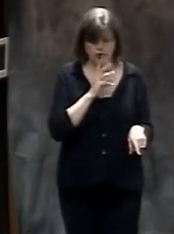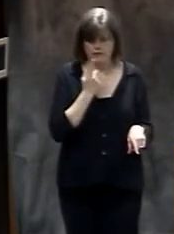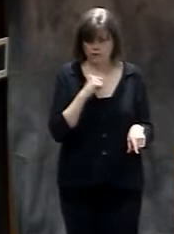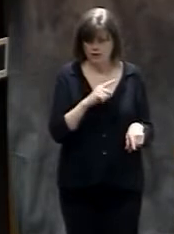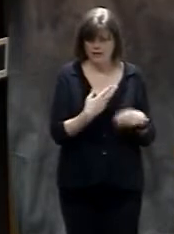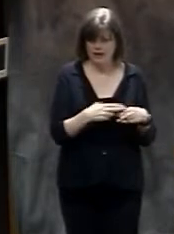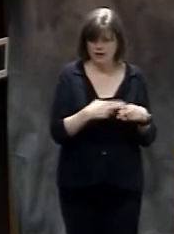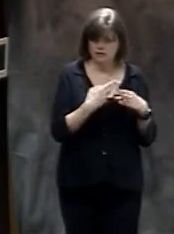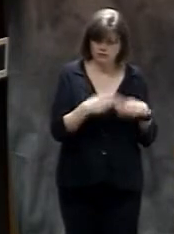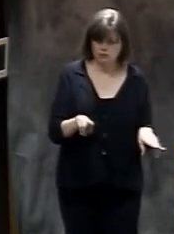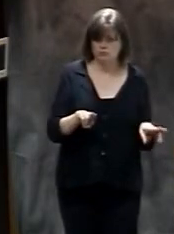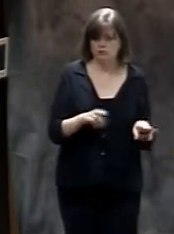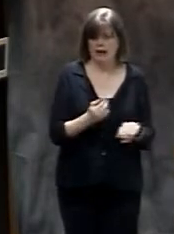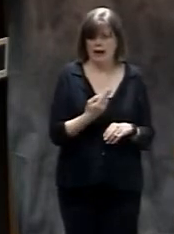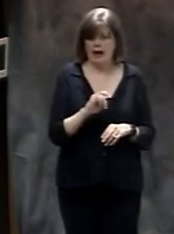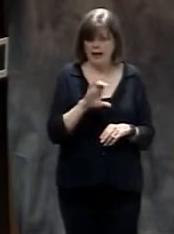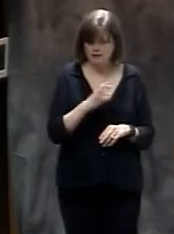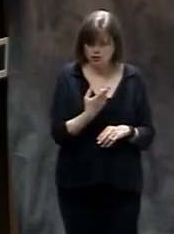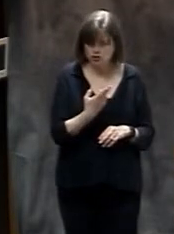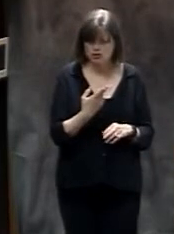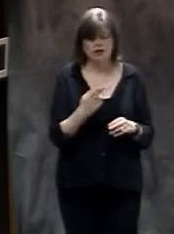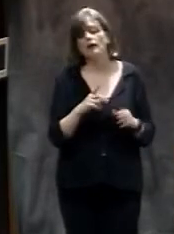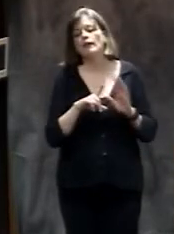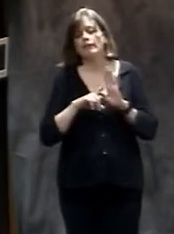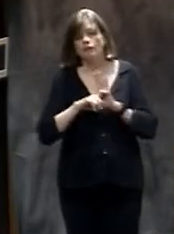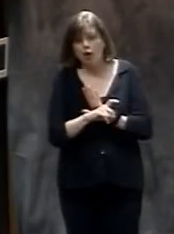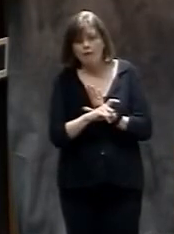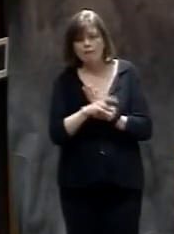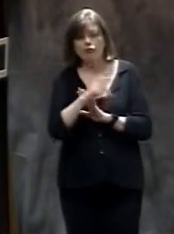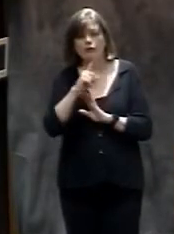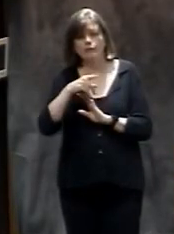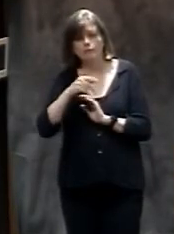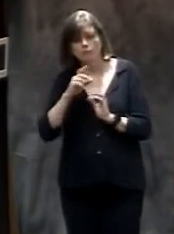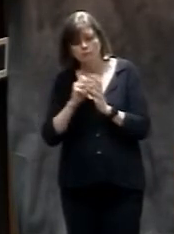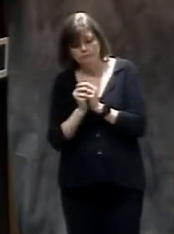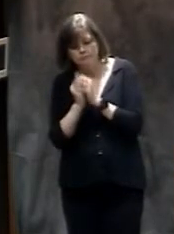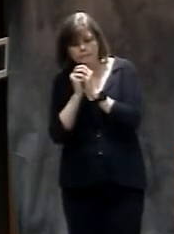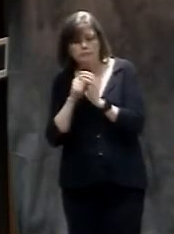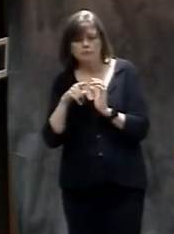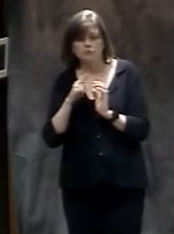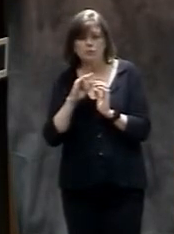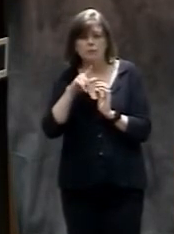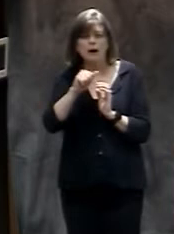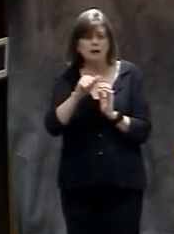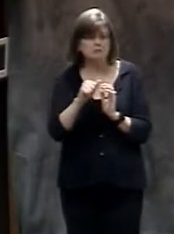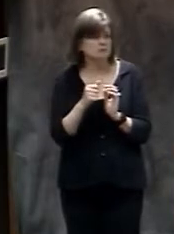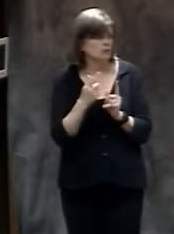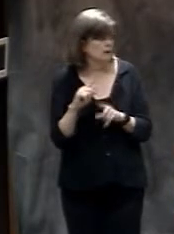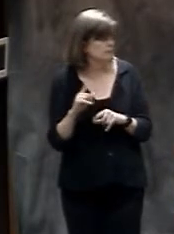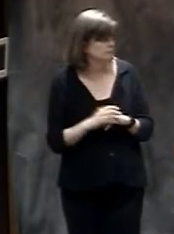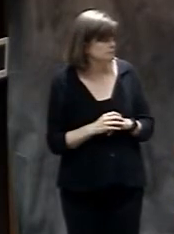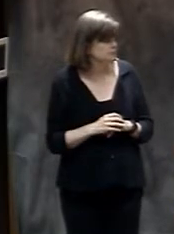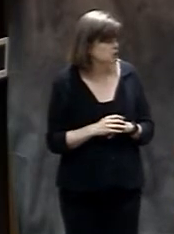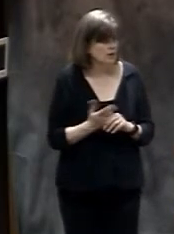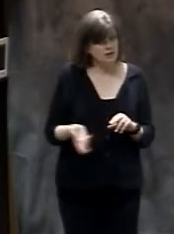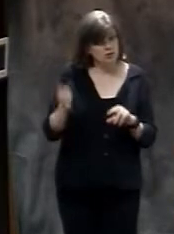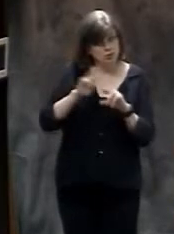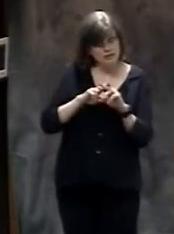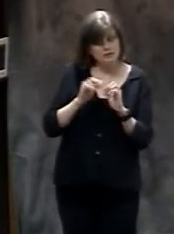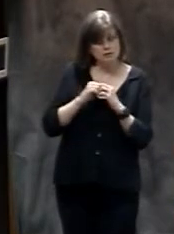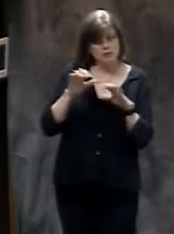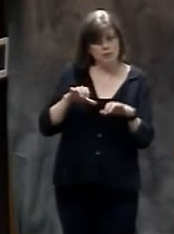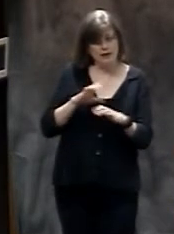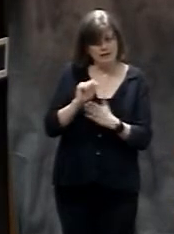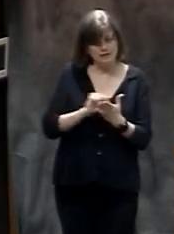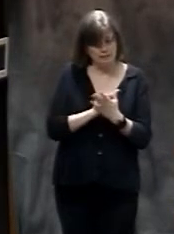see that populations of mosquitoes go up during rainy seasons. And we also need